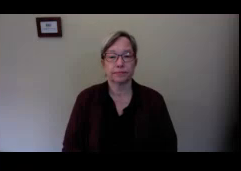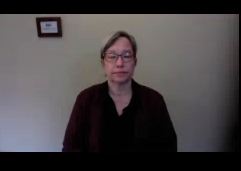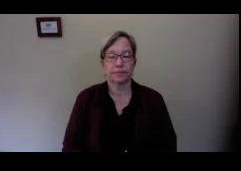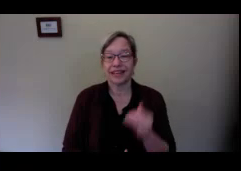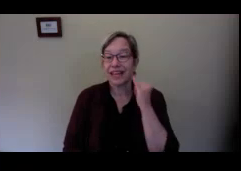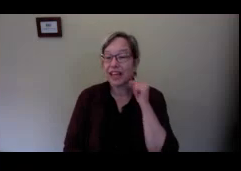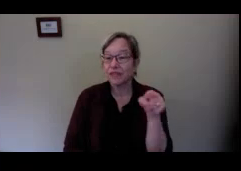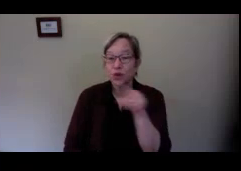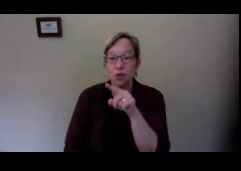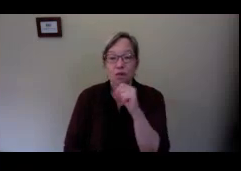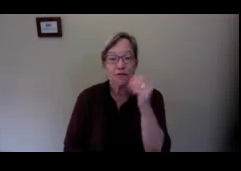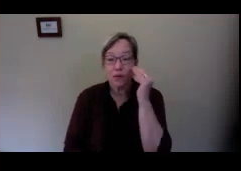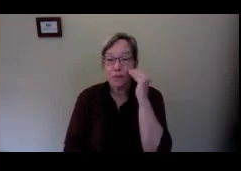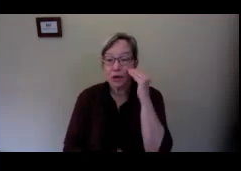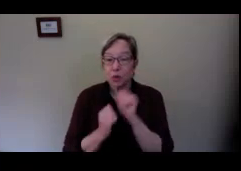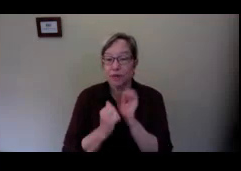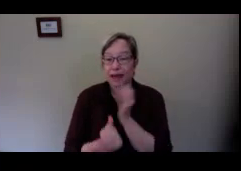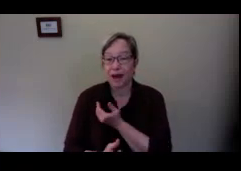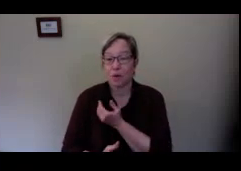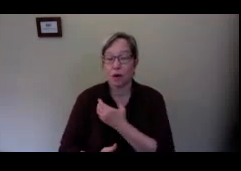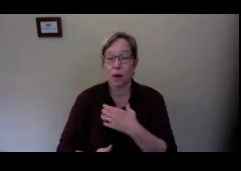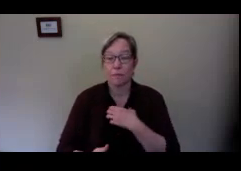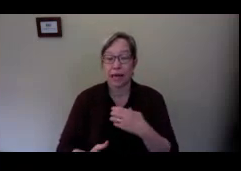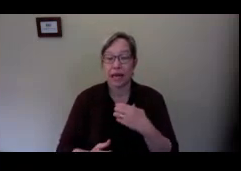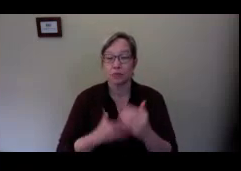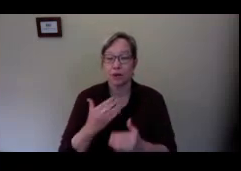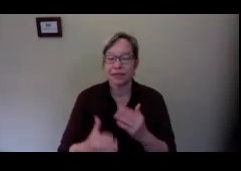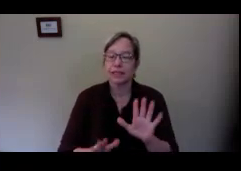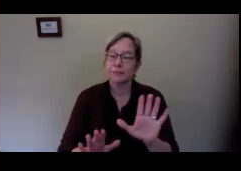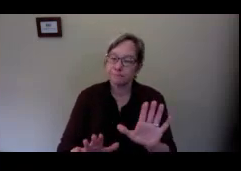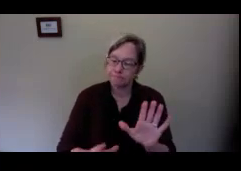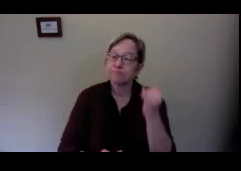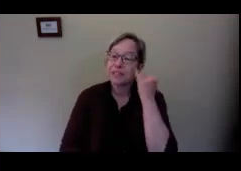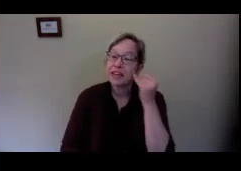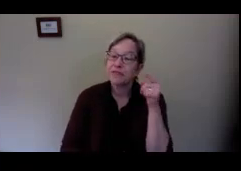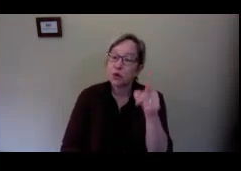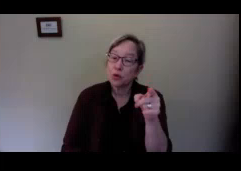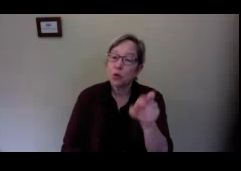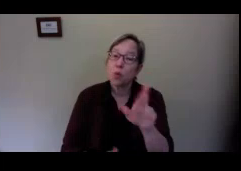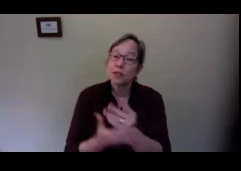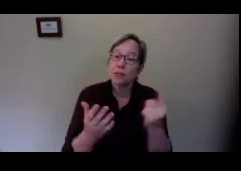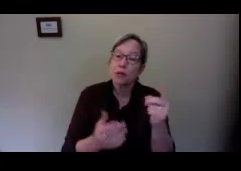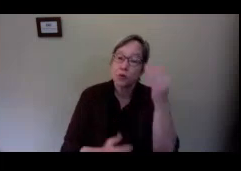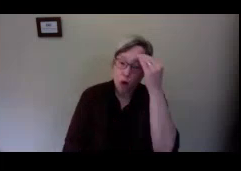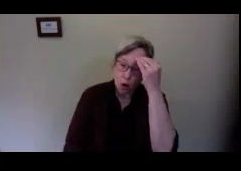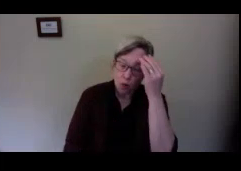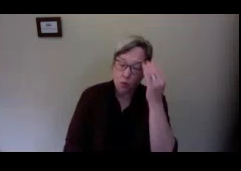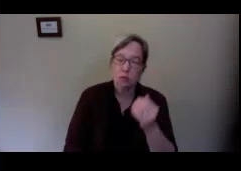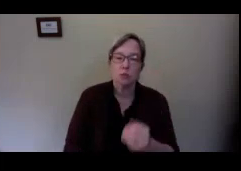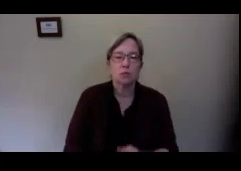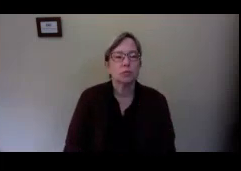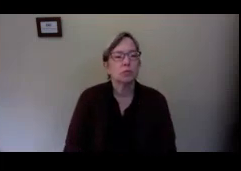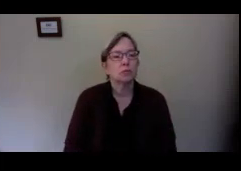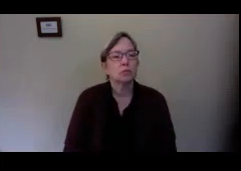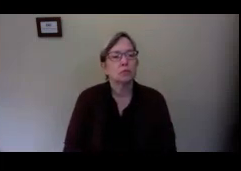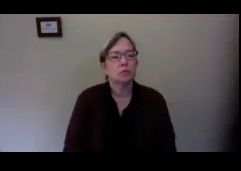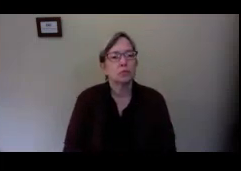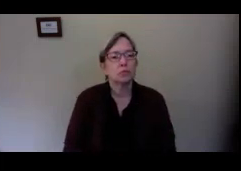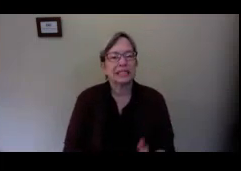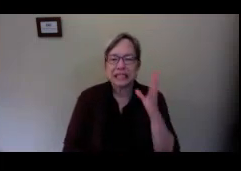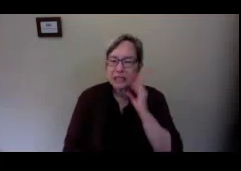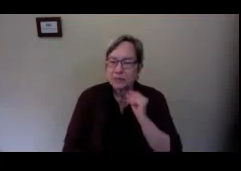with our complaint process. So if you or someone you know is feeling that they're